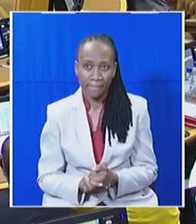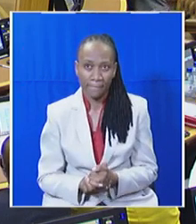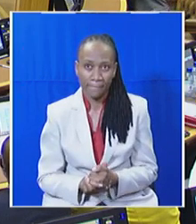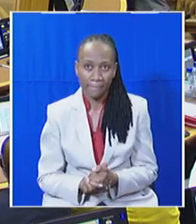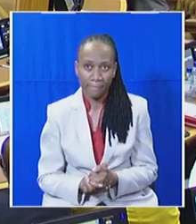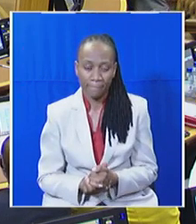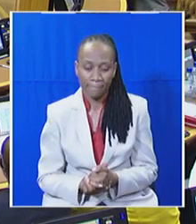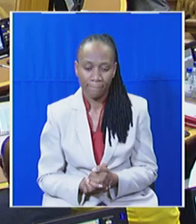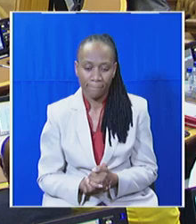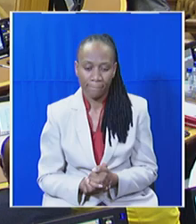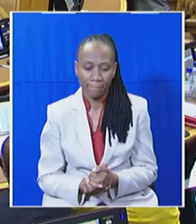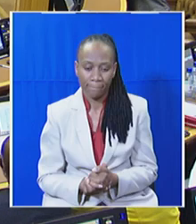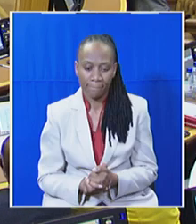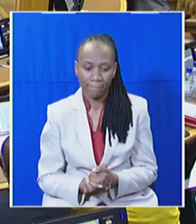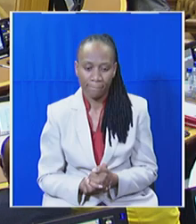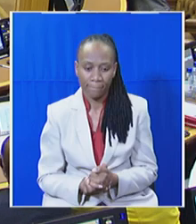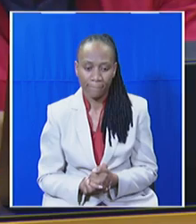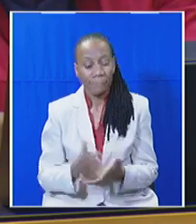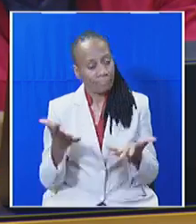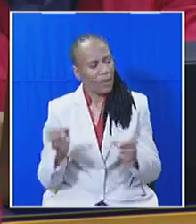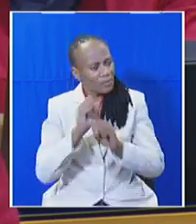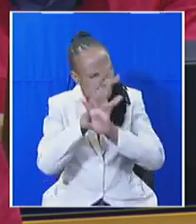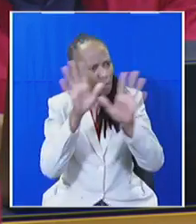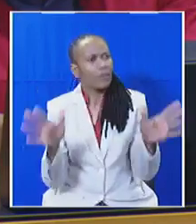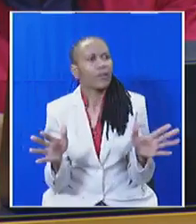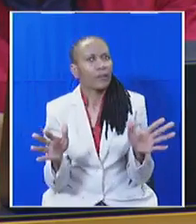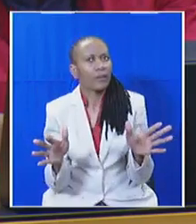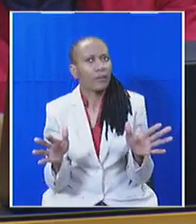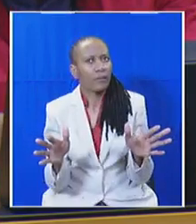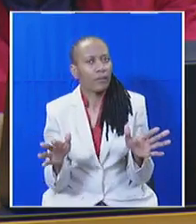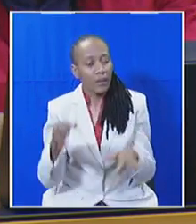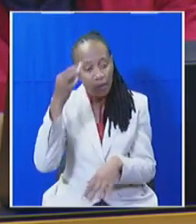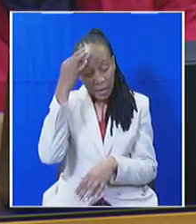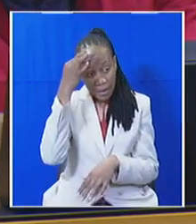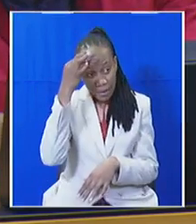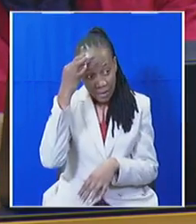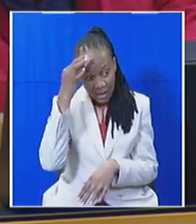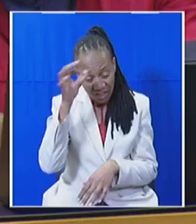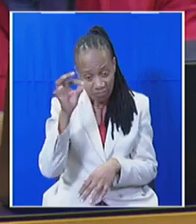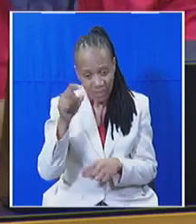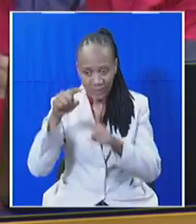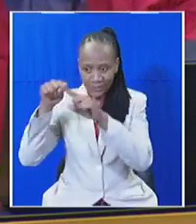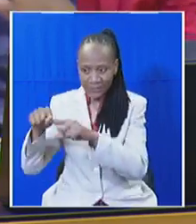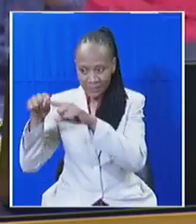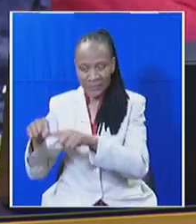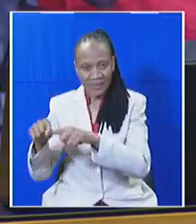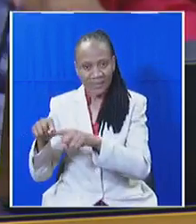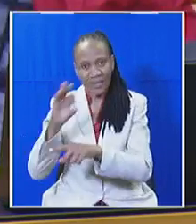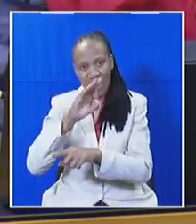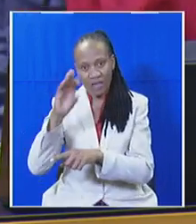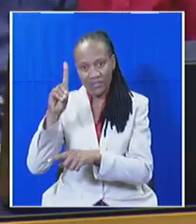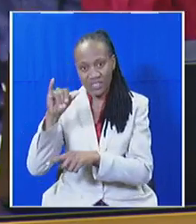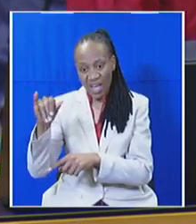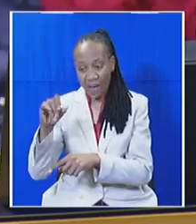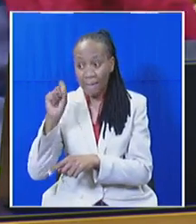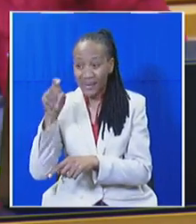it is clear that the government of the President over-reliance on FDIs is not working for the poorest